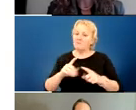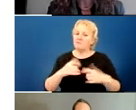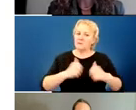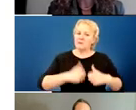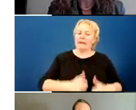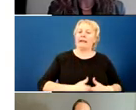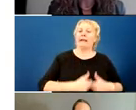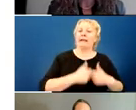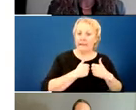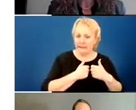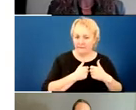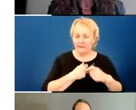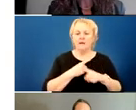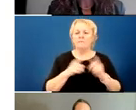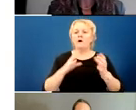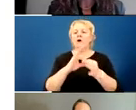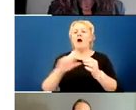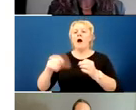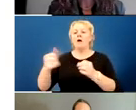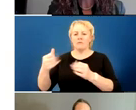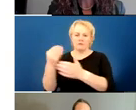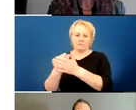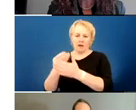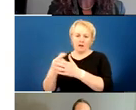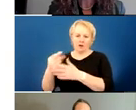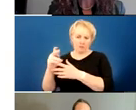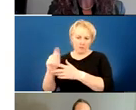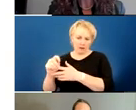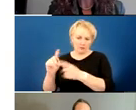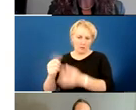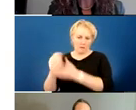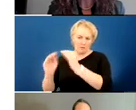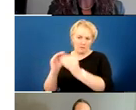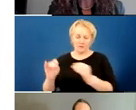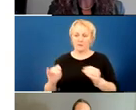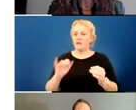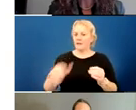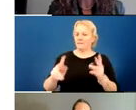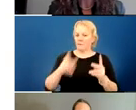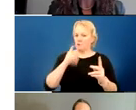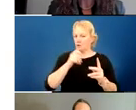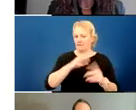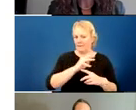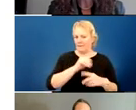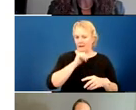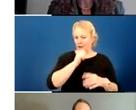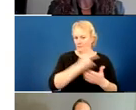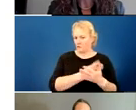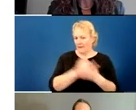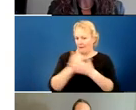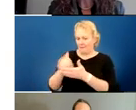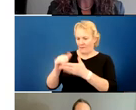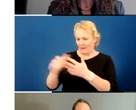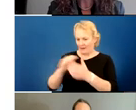needs assistance grants. So this will help people who typically were not eligible to receive assistance from FEMA to prevent